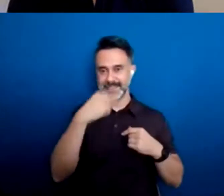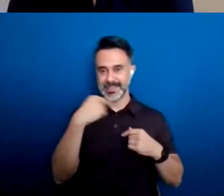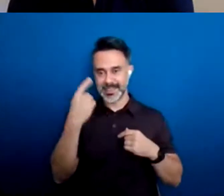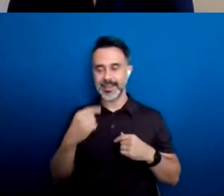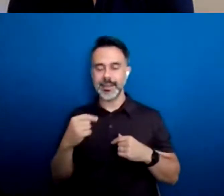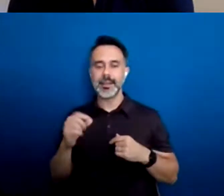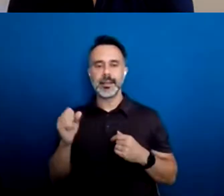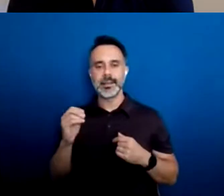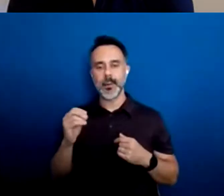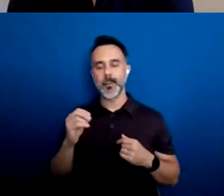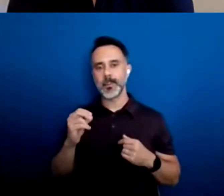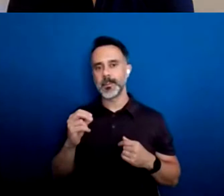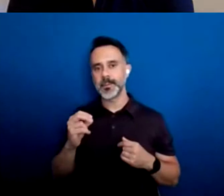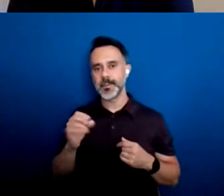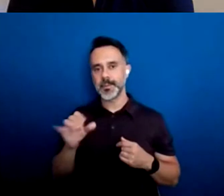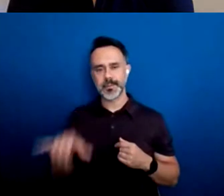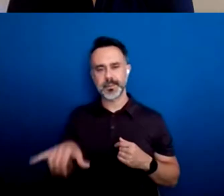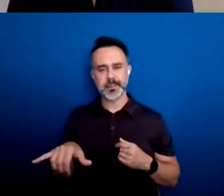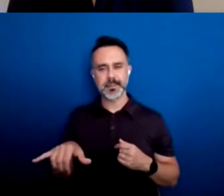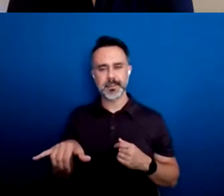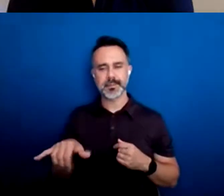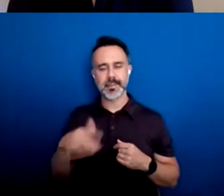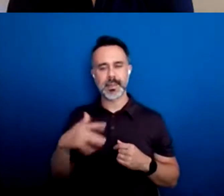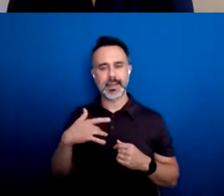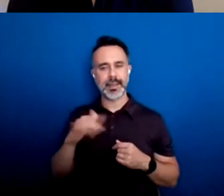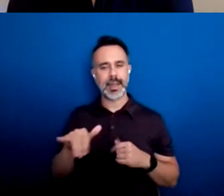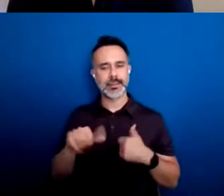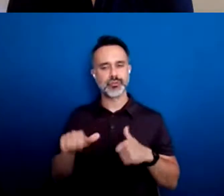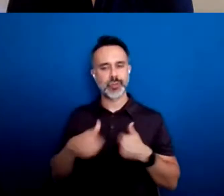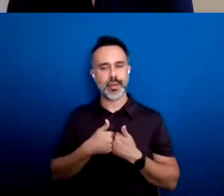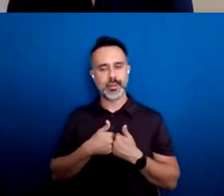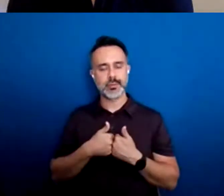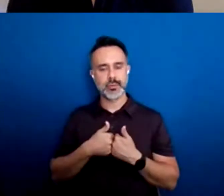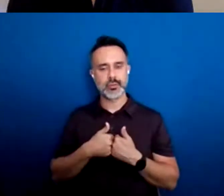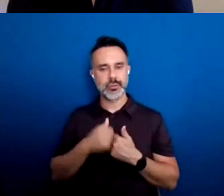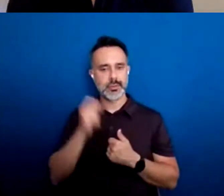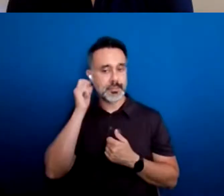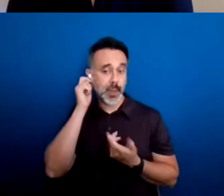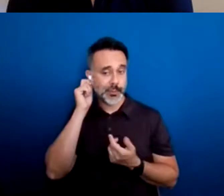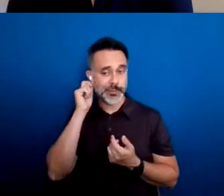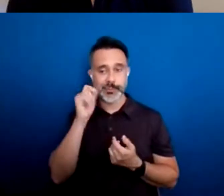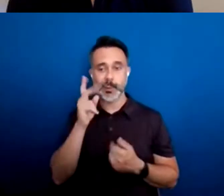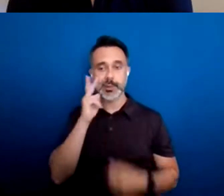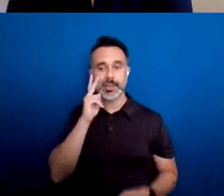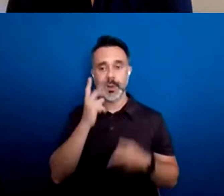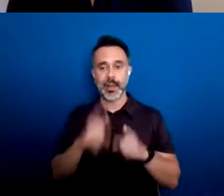I think that's the challenge. We'll see what happens.